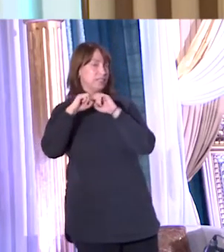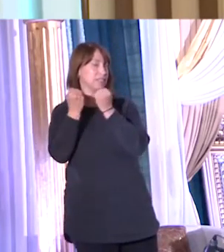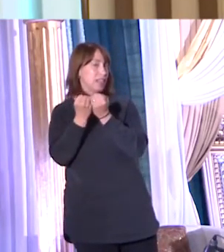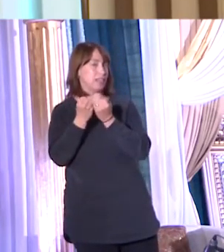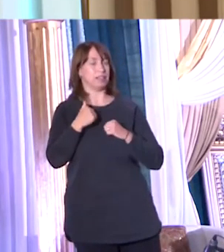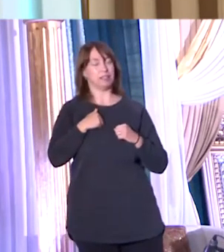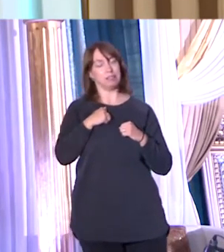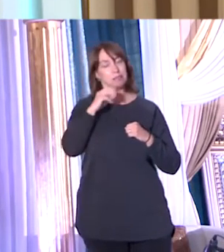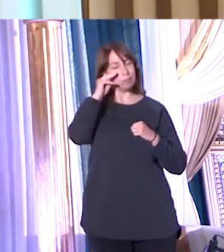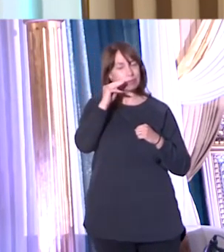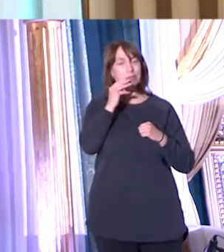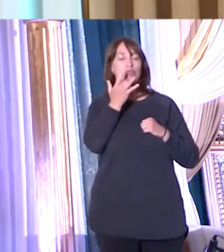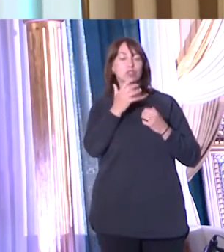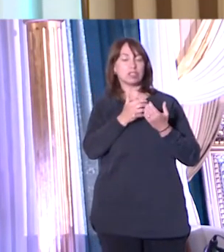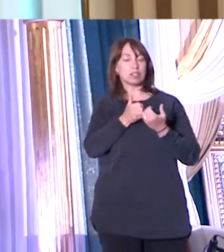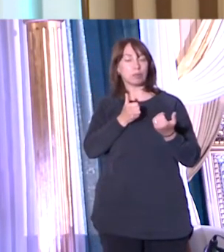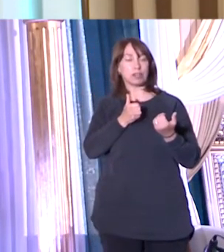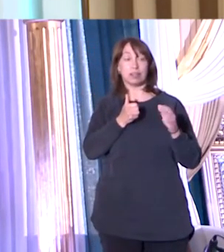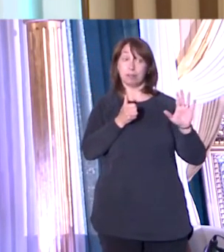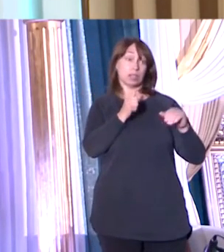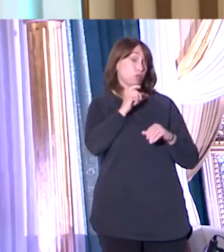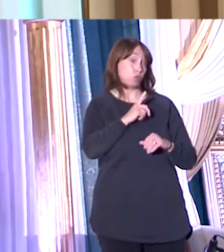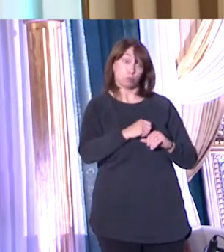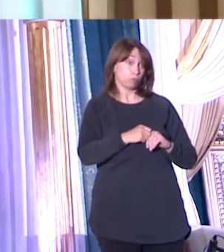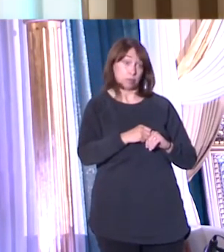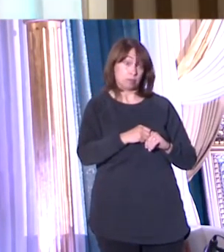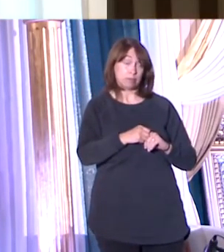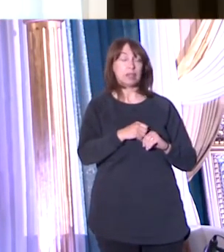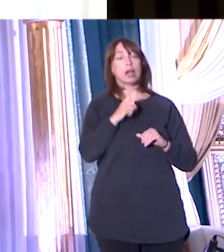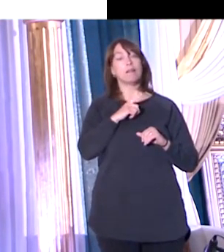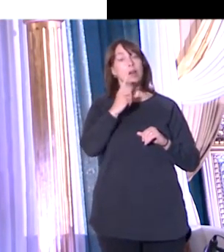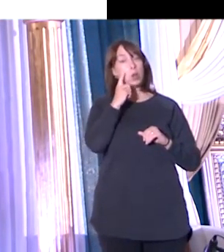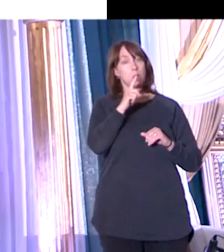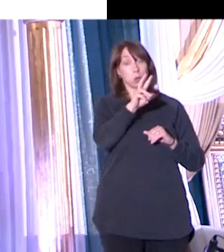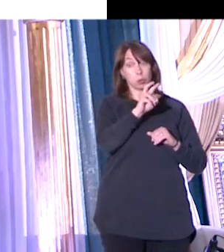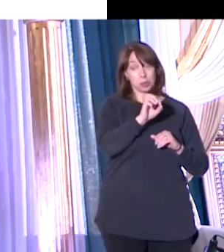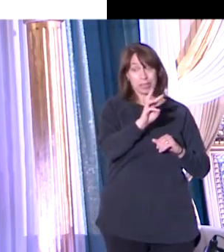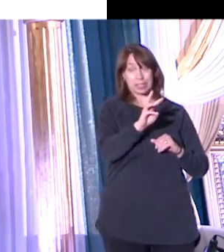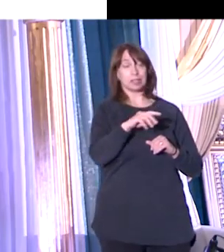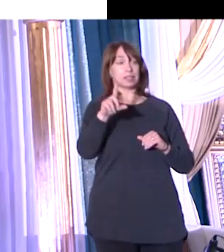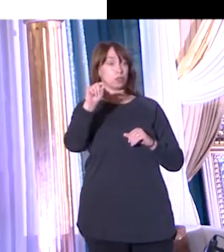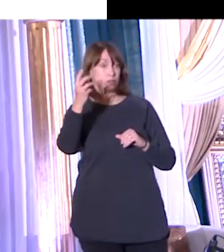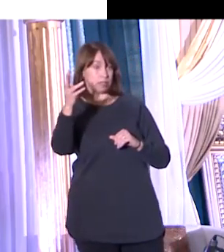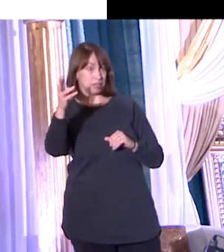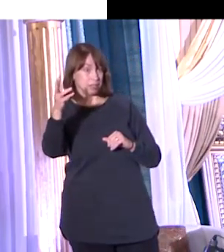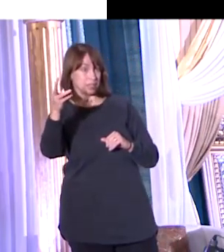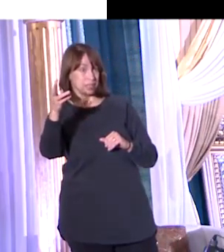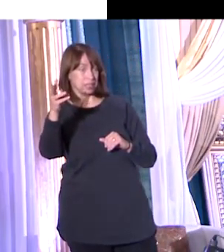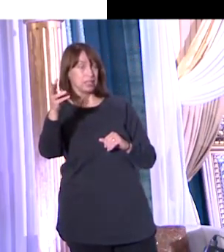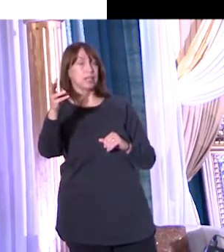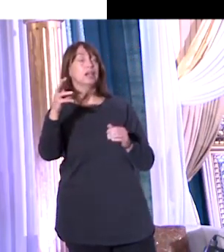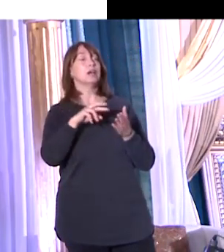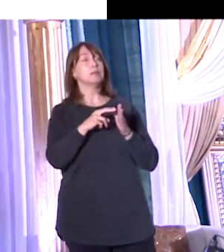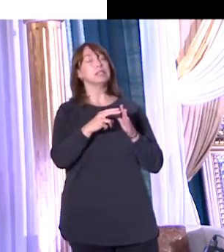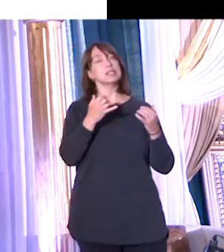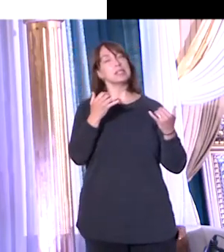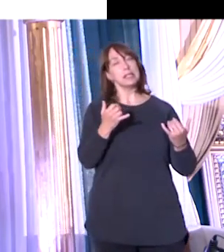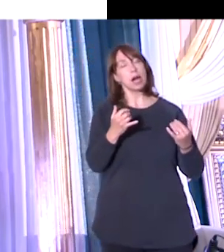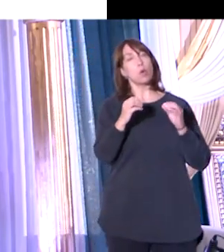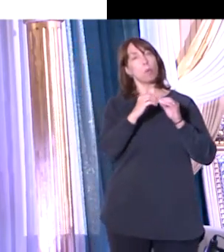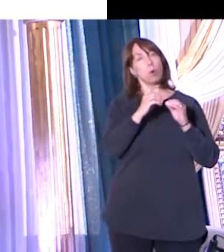at the results from 2006 and 2016, that they're less likely to think this than they were 10 years ago. So